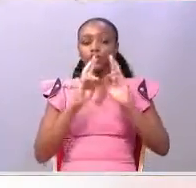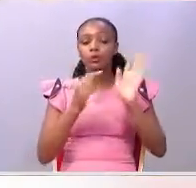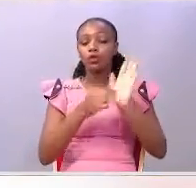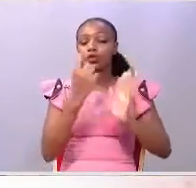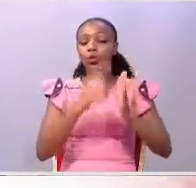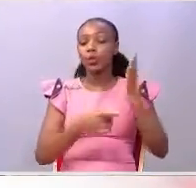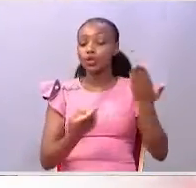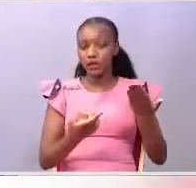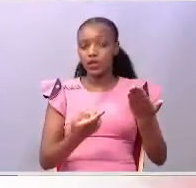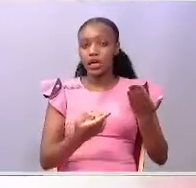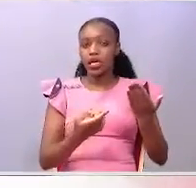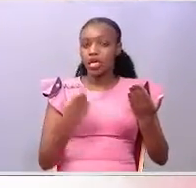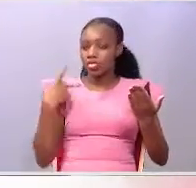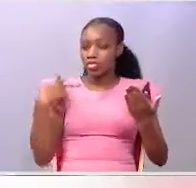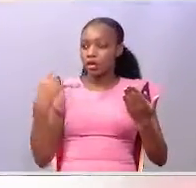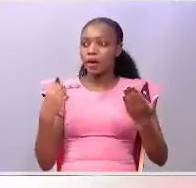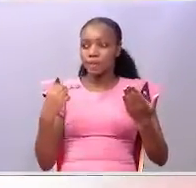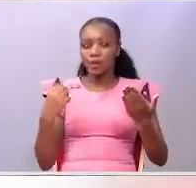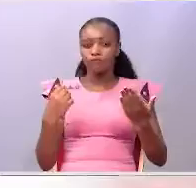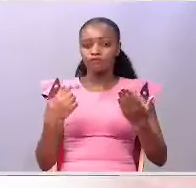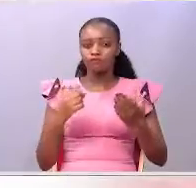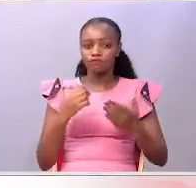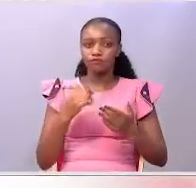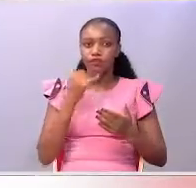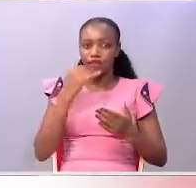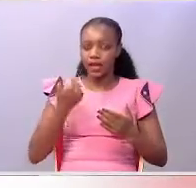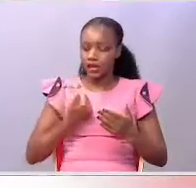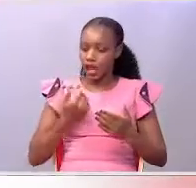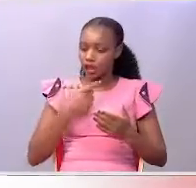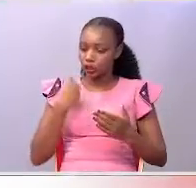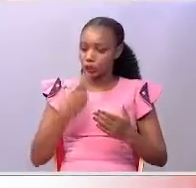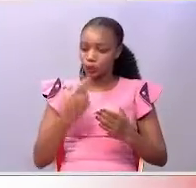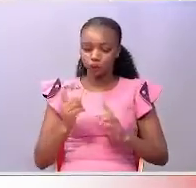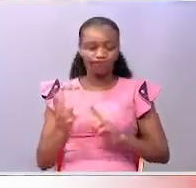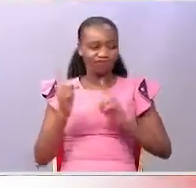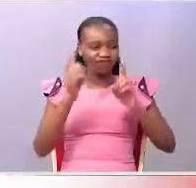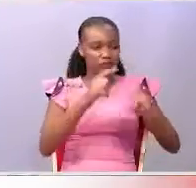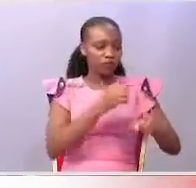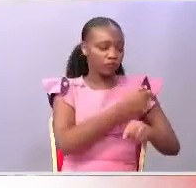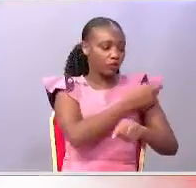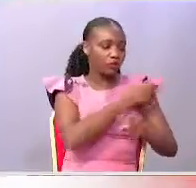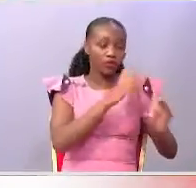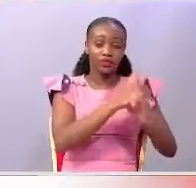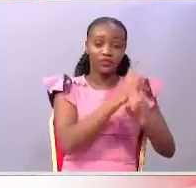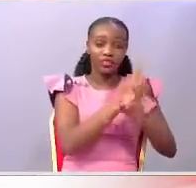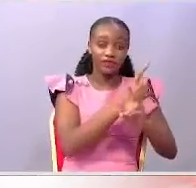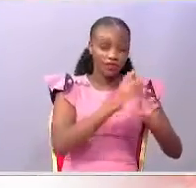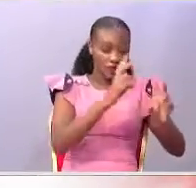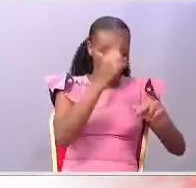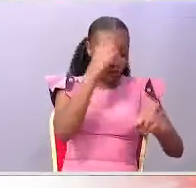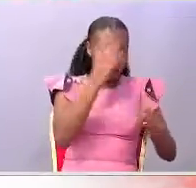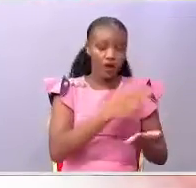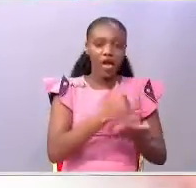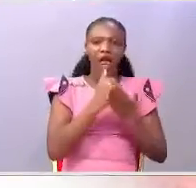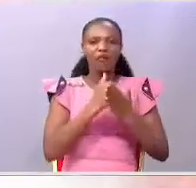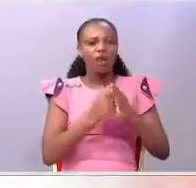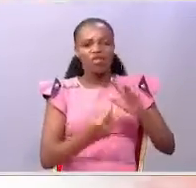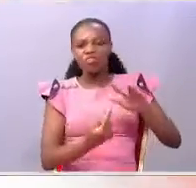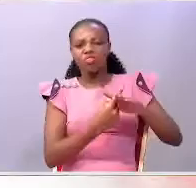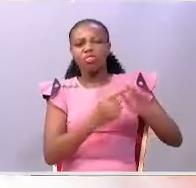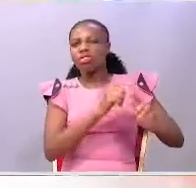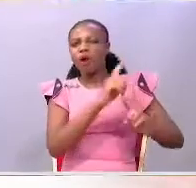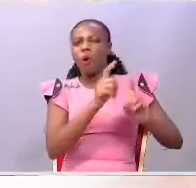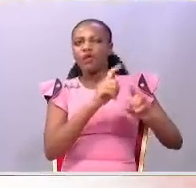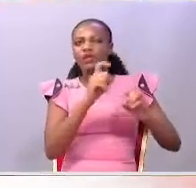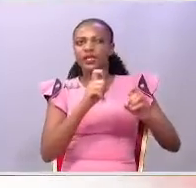indicating that the number is of teenage girls who had reported to various health facilities seeking help, raising questions of how